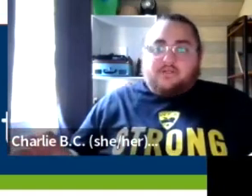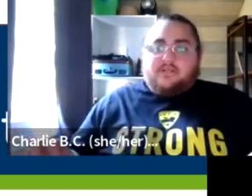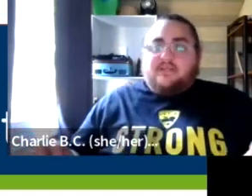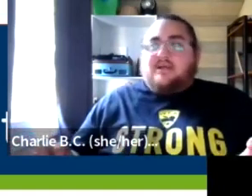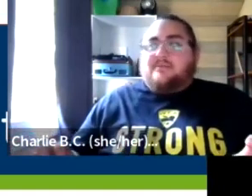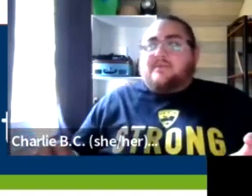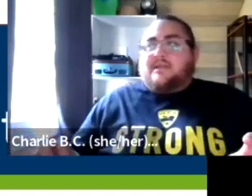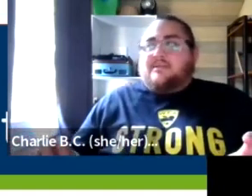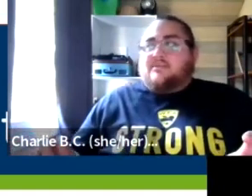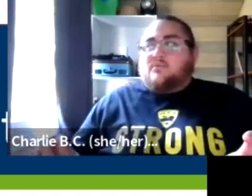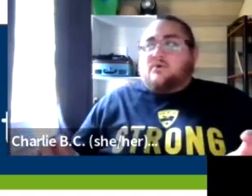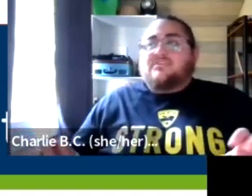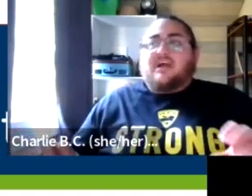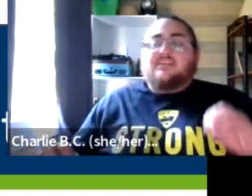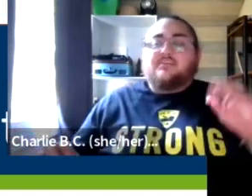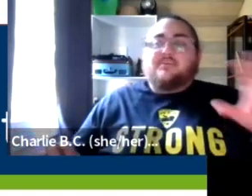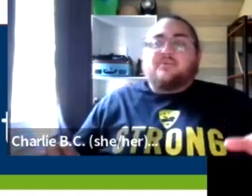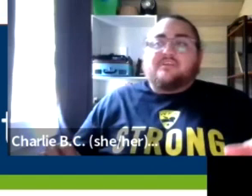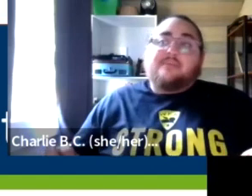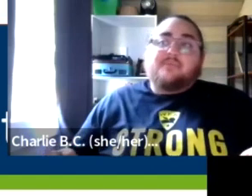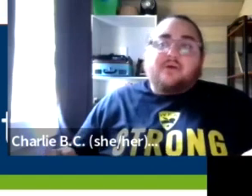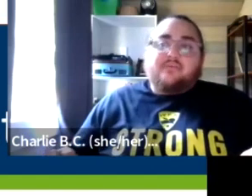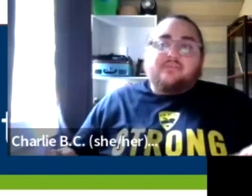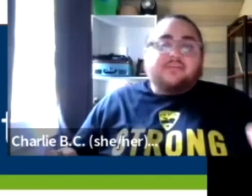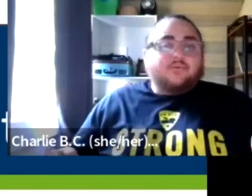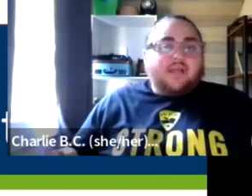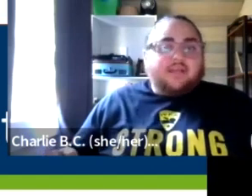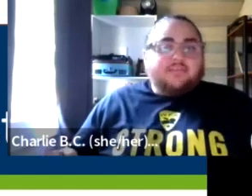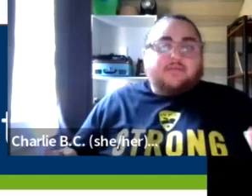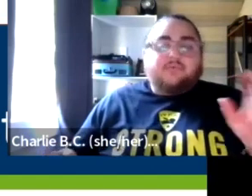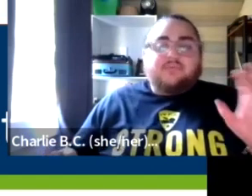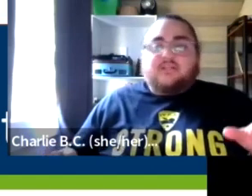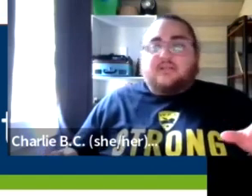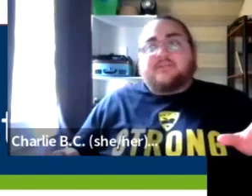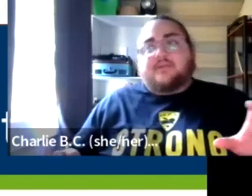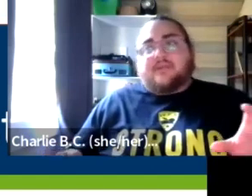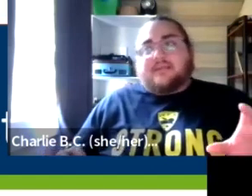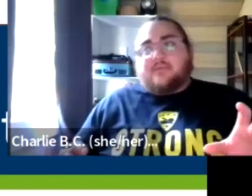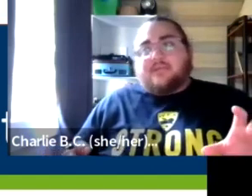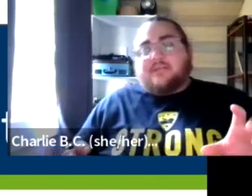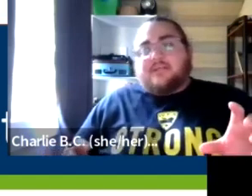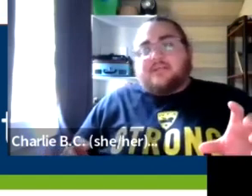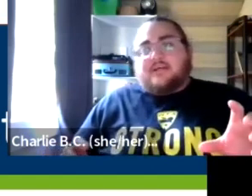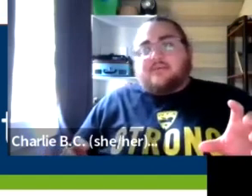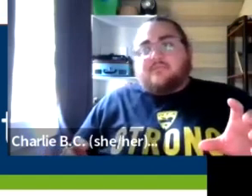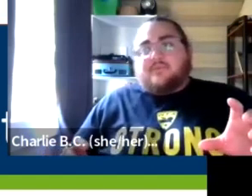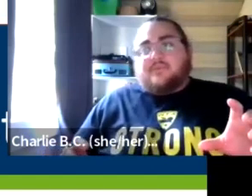of work. And what we'll talk a little bit more in depth about are the legal guides. So I won't talk a lot about that right now,